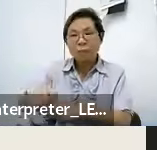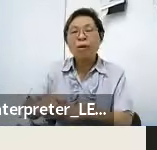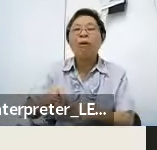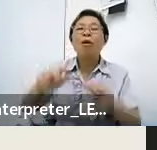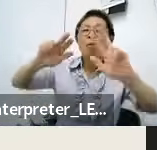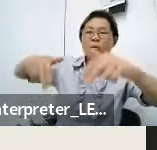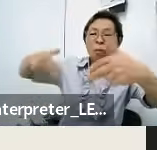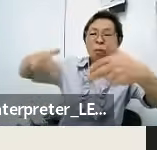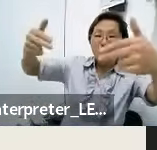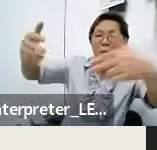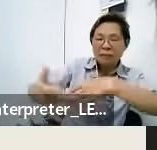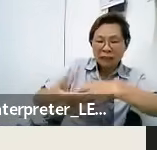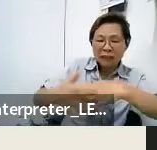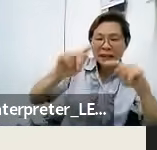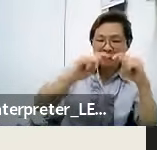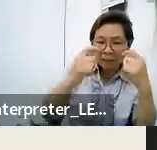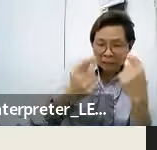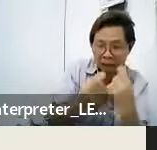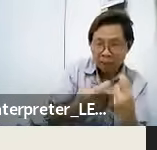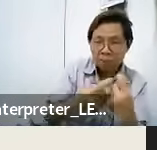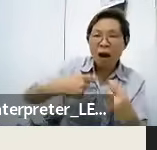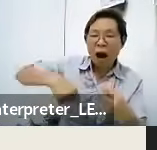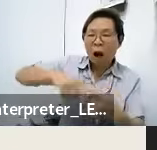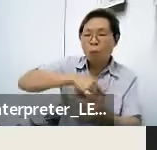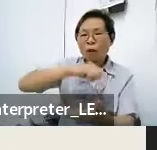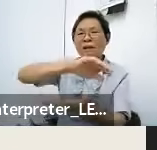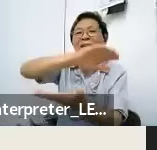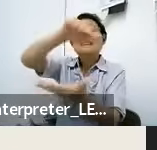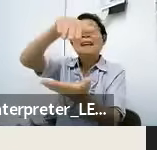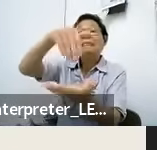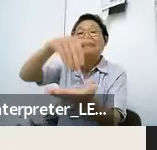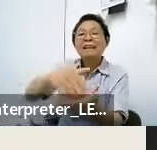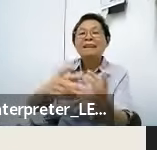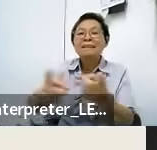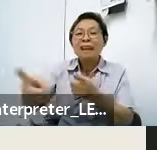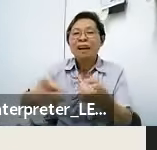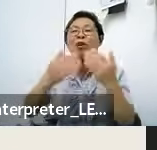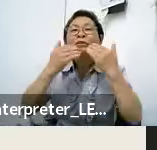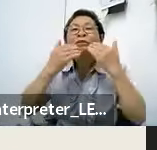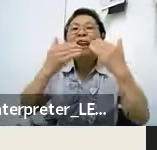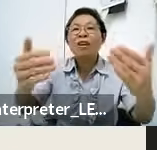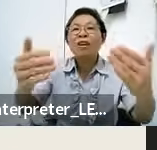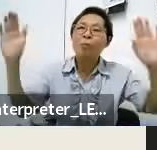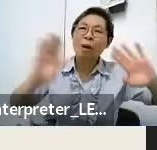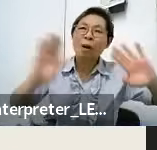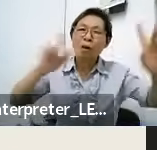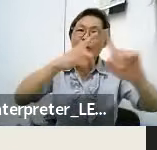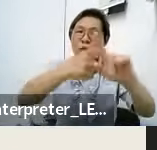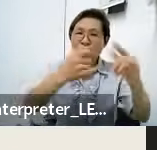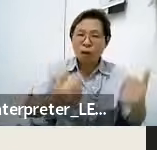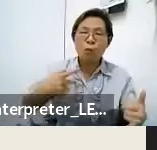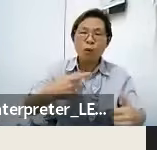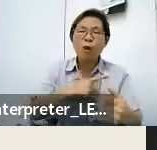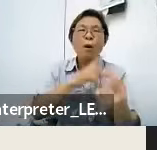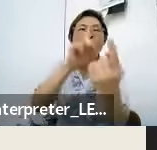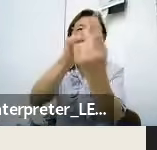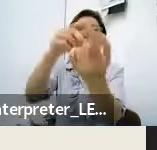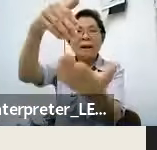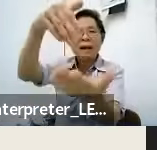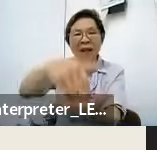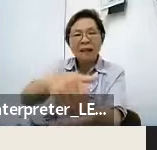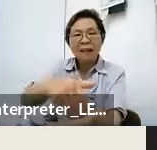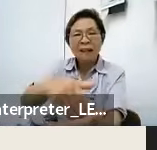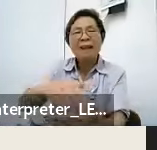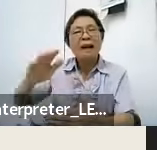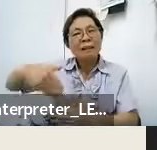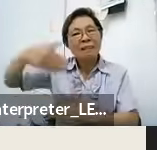the technical team, and our center director, goodbye for now. We will see you again in our